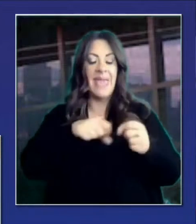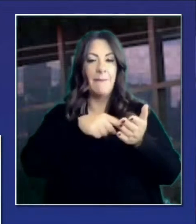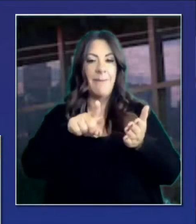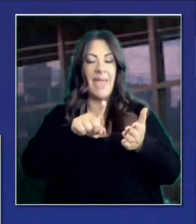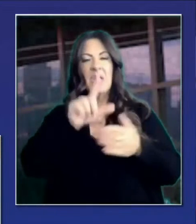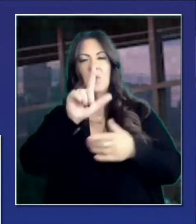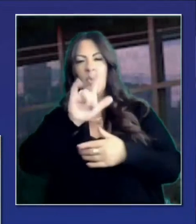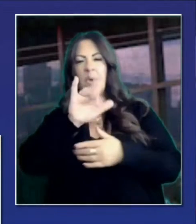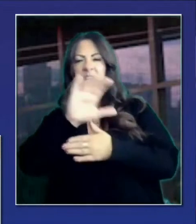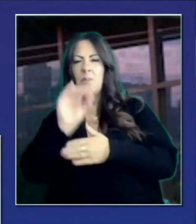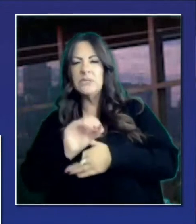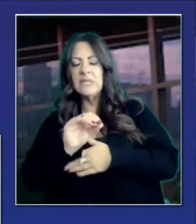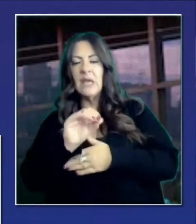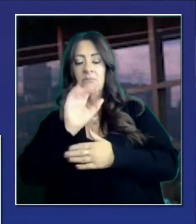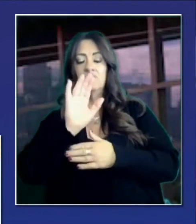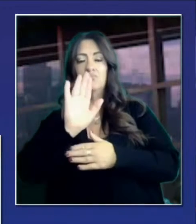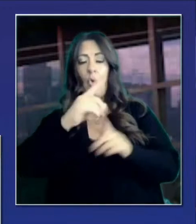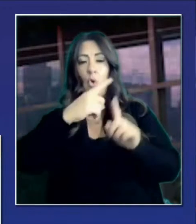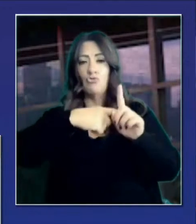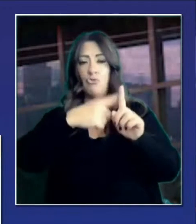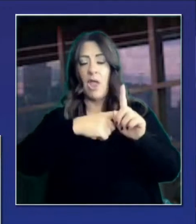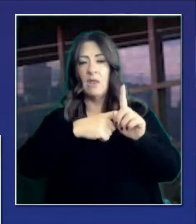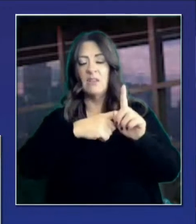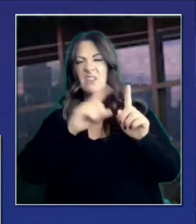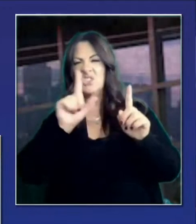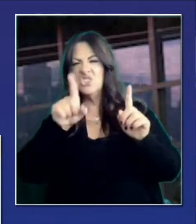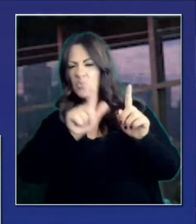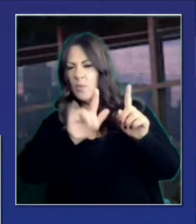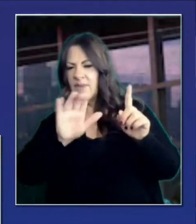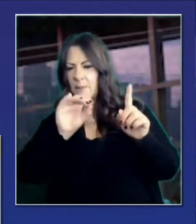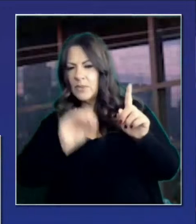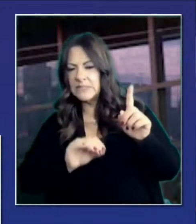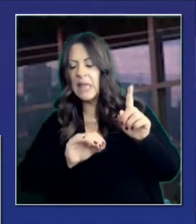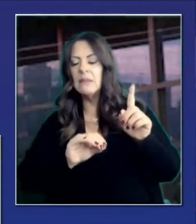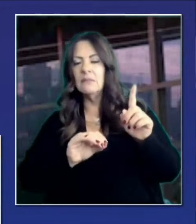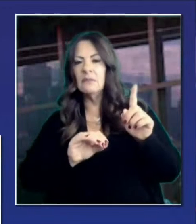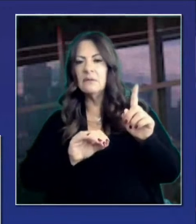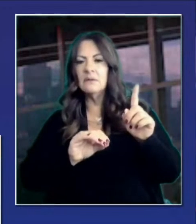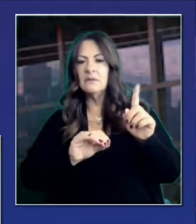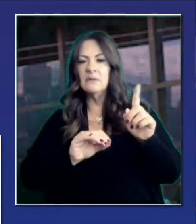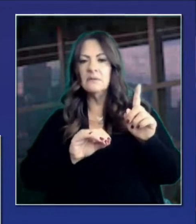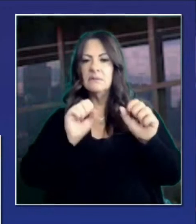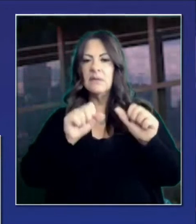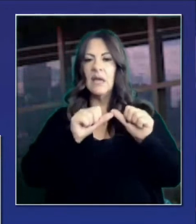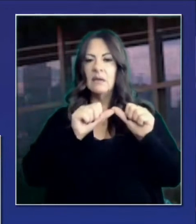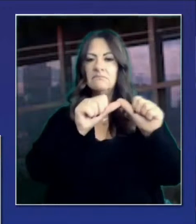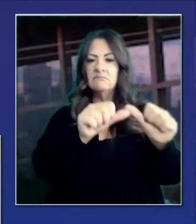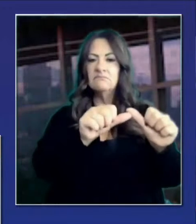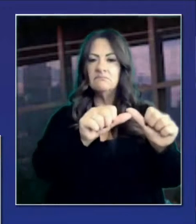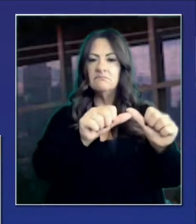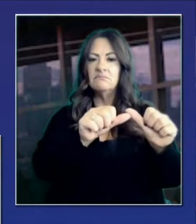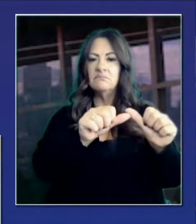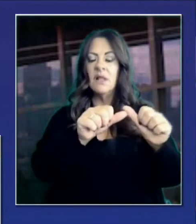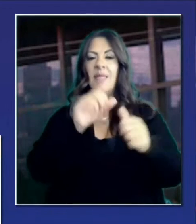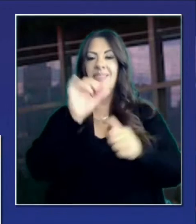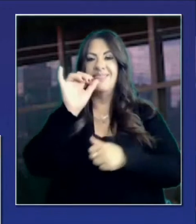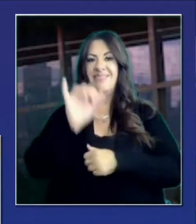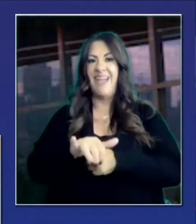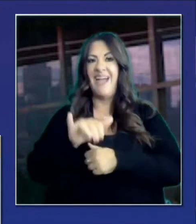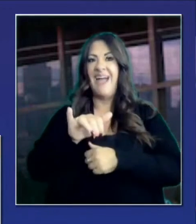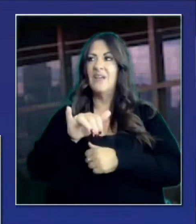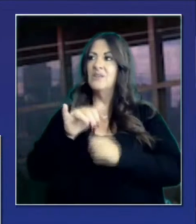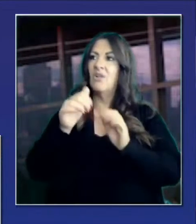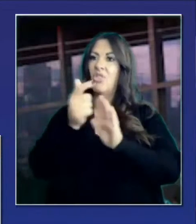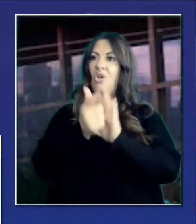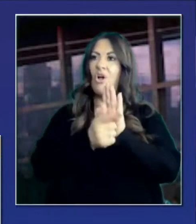this eviction protection was due to expire at the end of this month. Now will expire July 1st. In essence, June 30th.